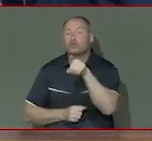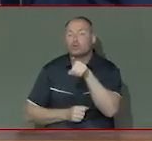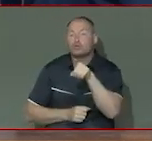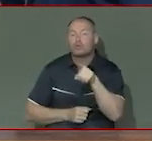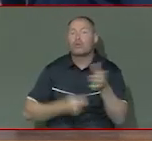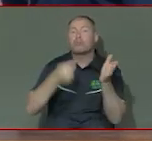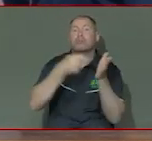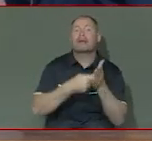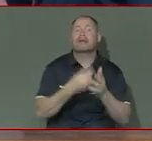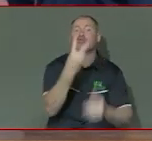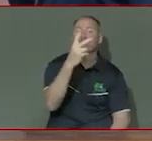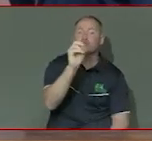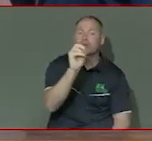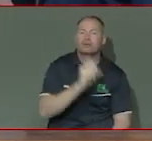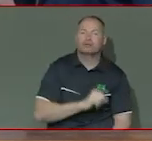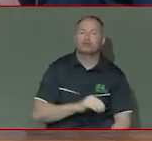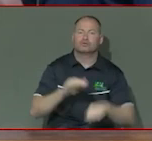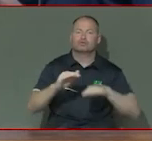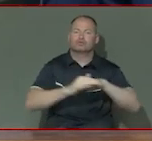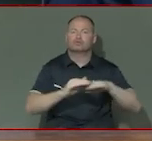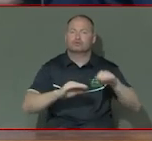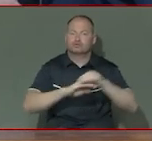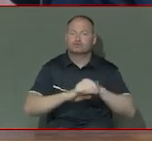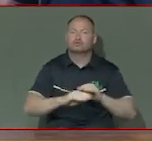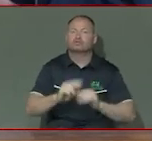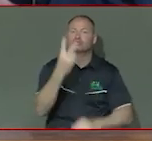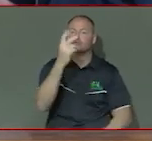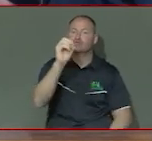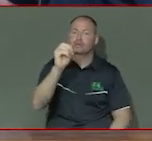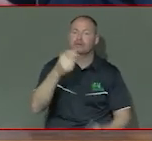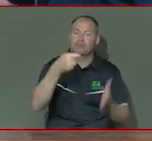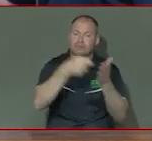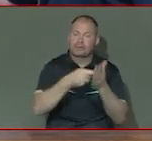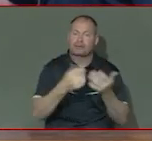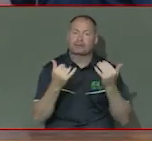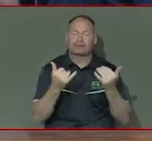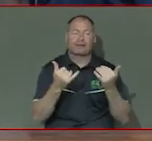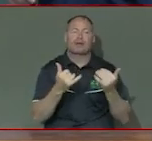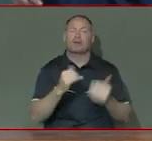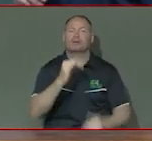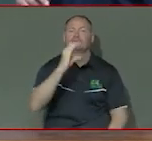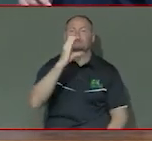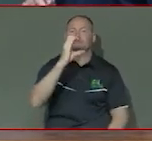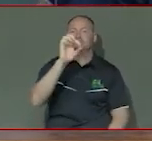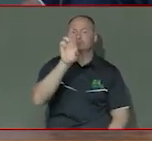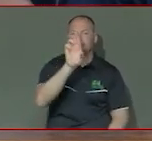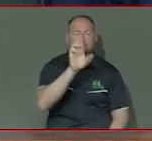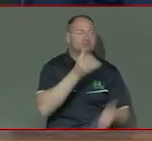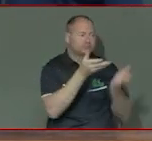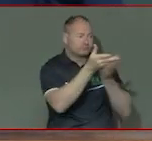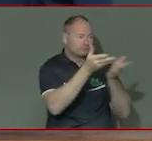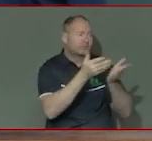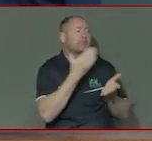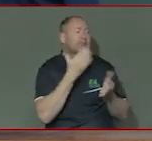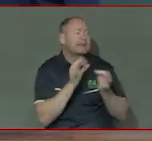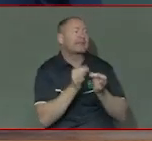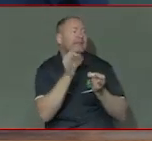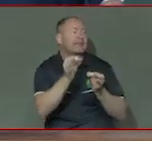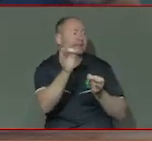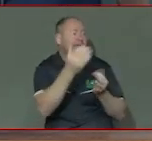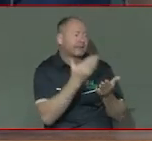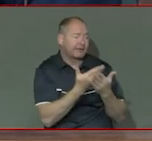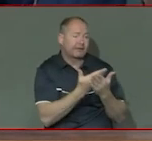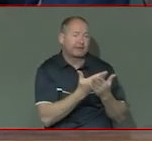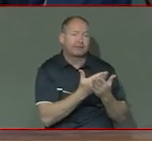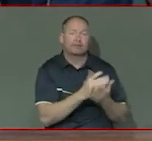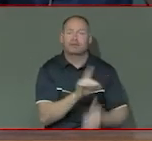pairs and 20 pairs of shoes. So you can negotiate with your creditors to take a little longer. But they,